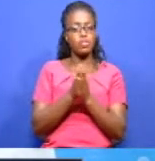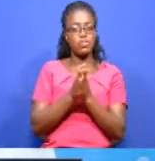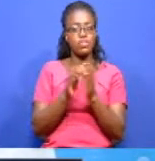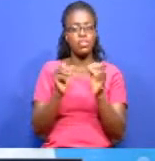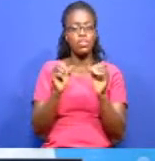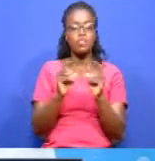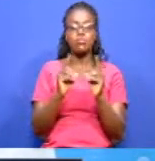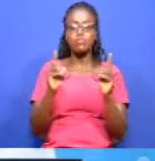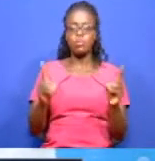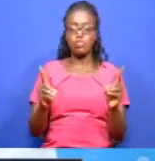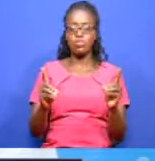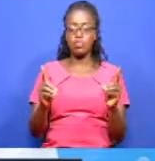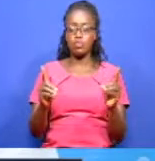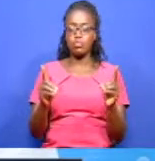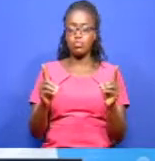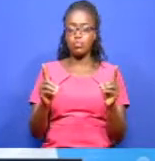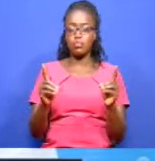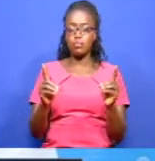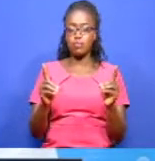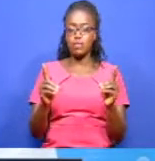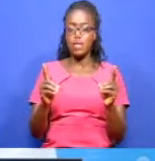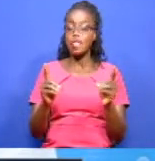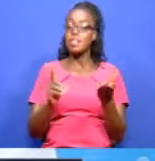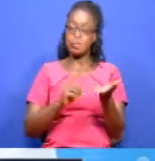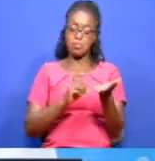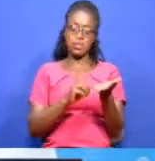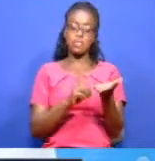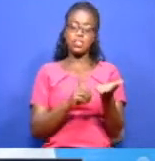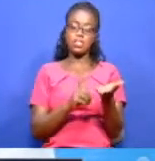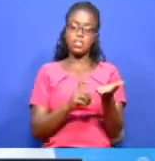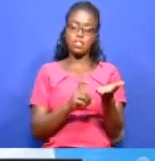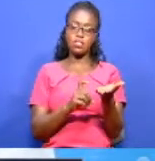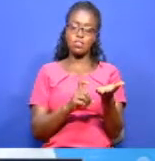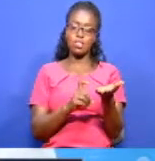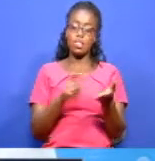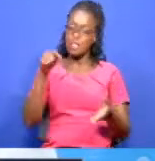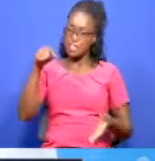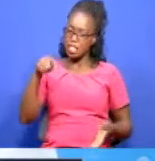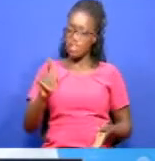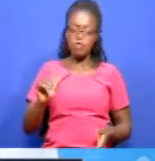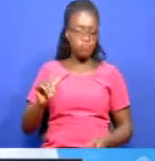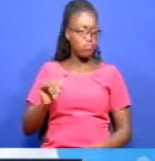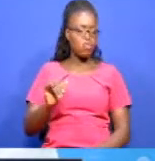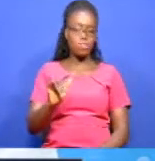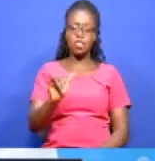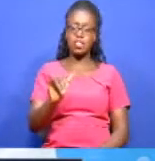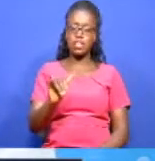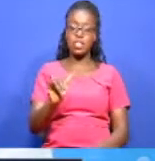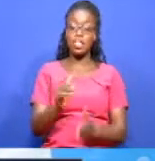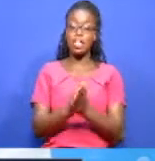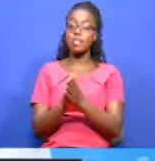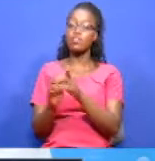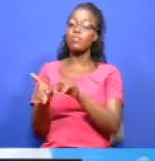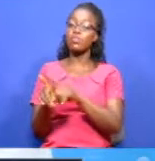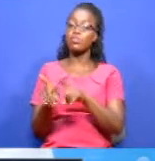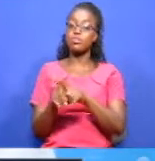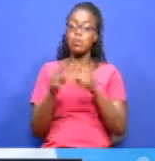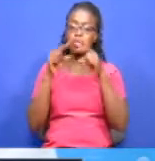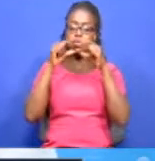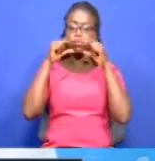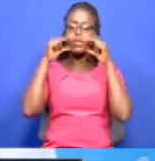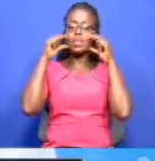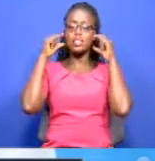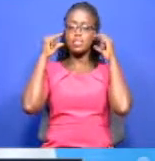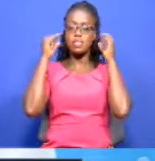and physical distancing, sanitization, self-quarantine, and even wearing of